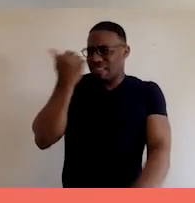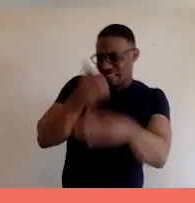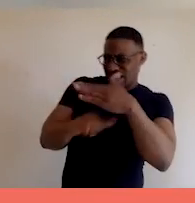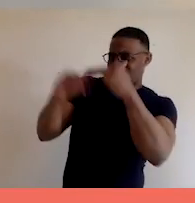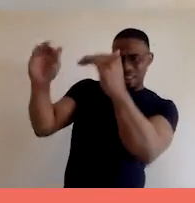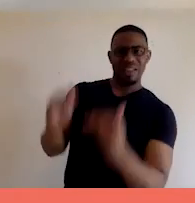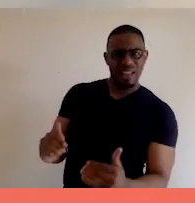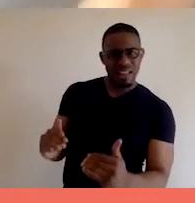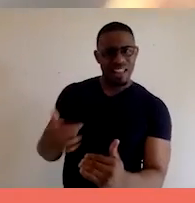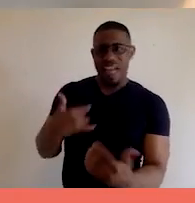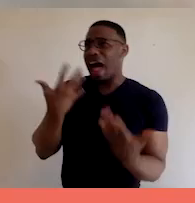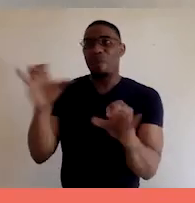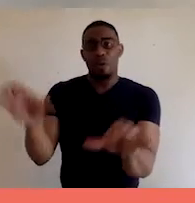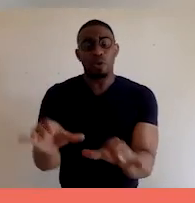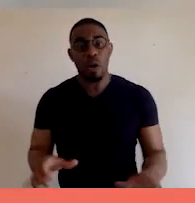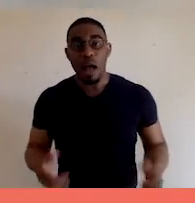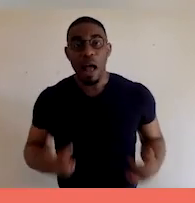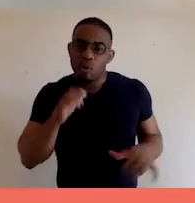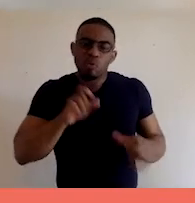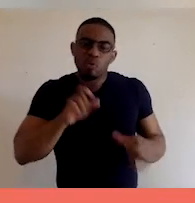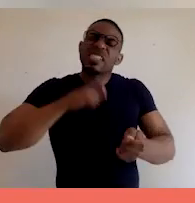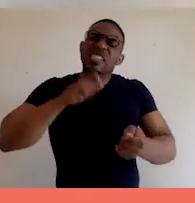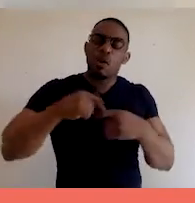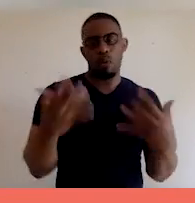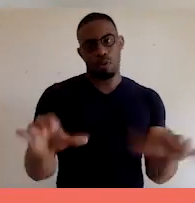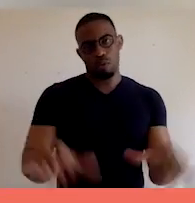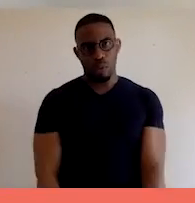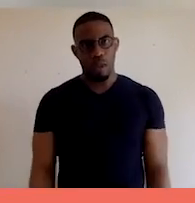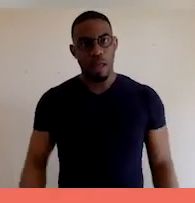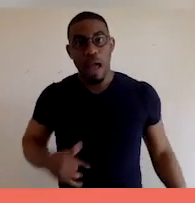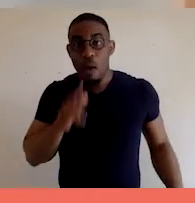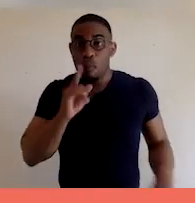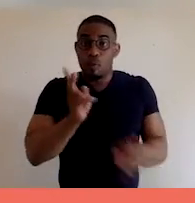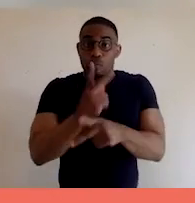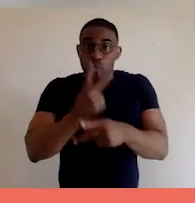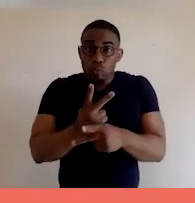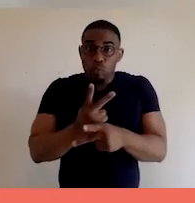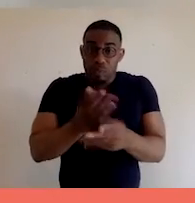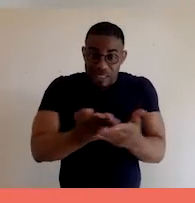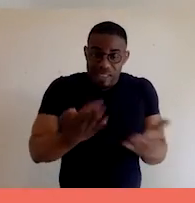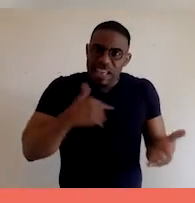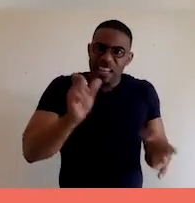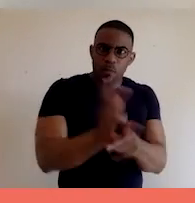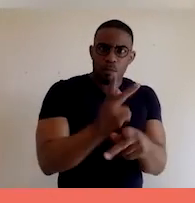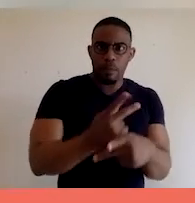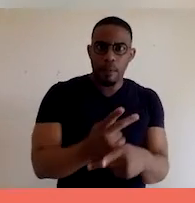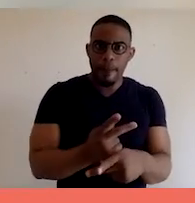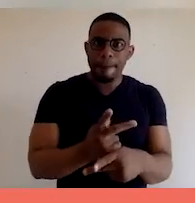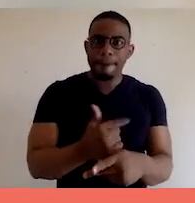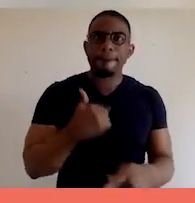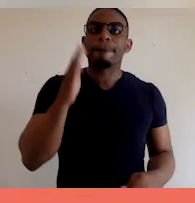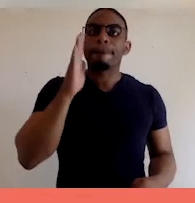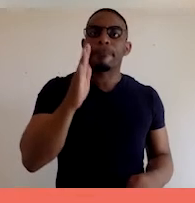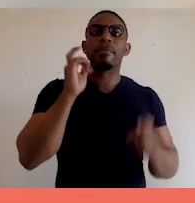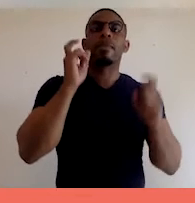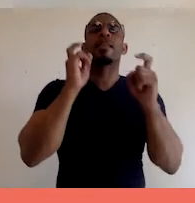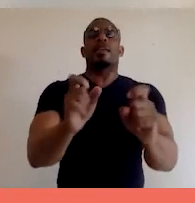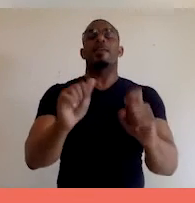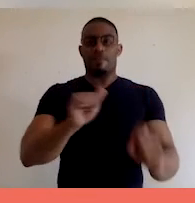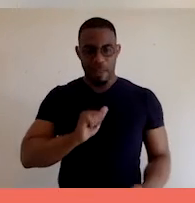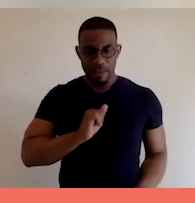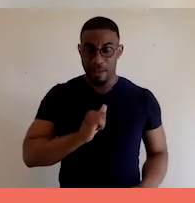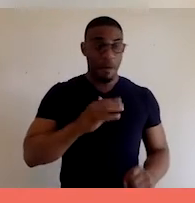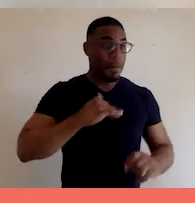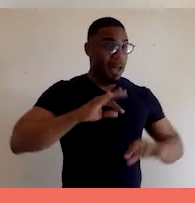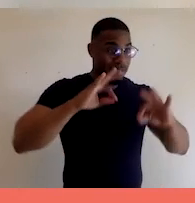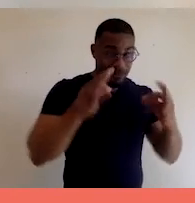arbitrary that I don't want to do. I'm going to do exactly what I want to do. I'm going to produce the things that I need to produce, and I'm going to give myself and